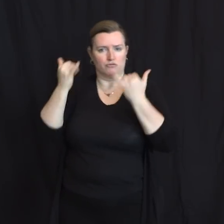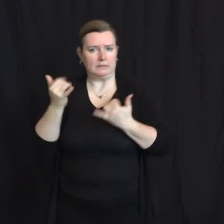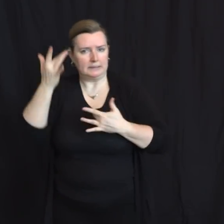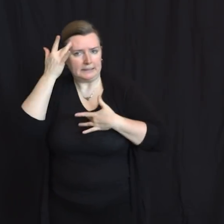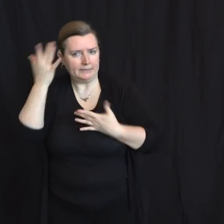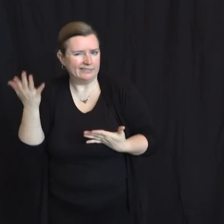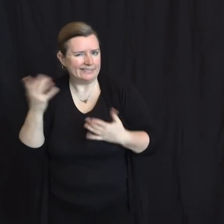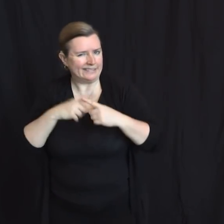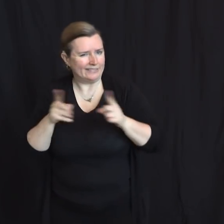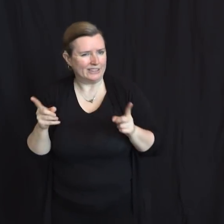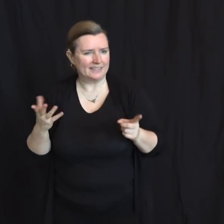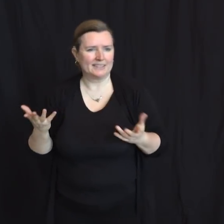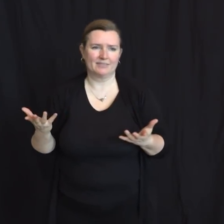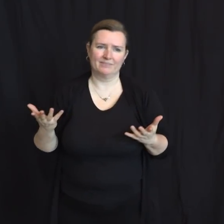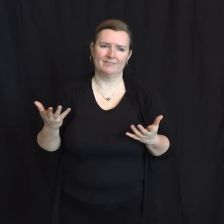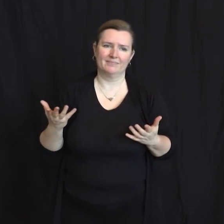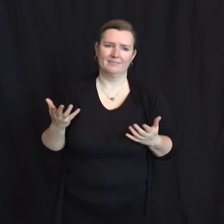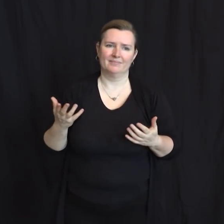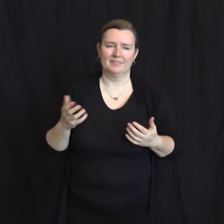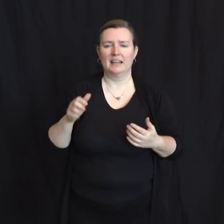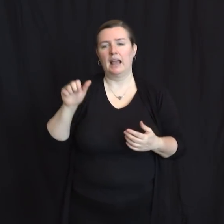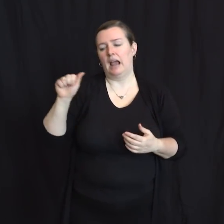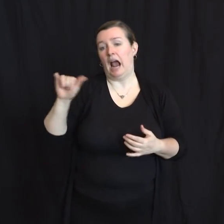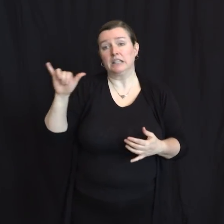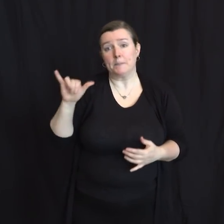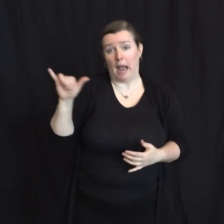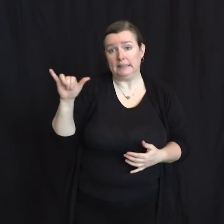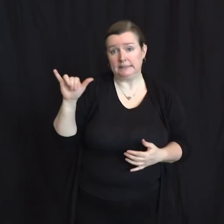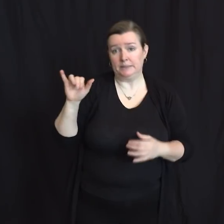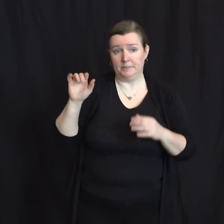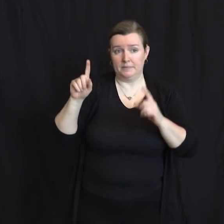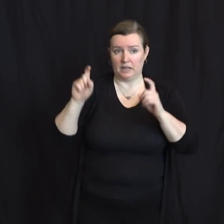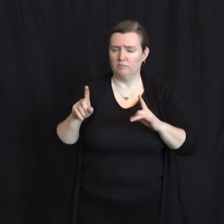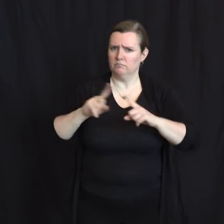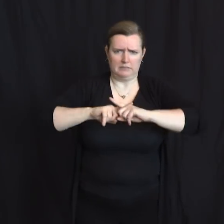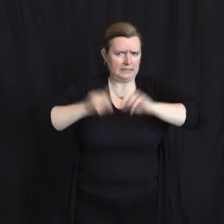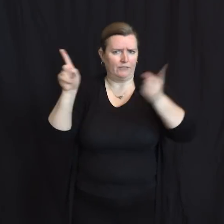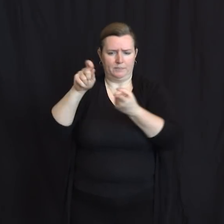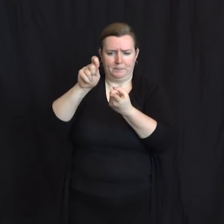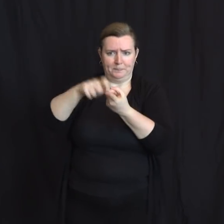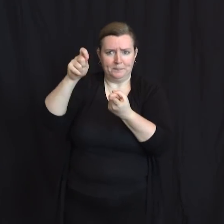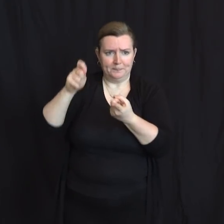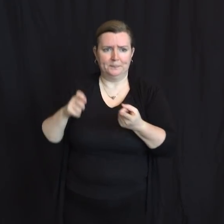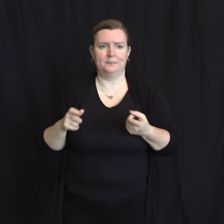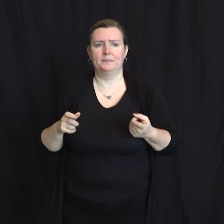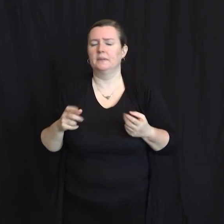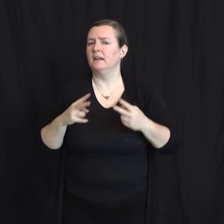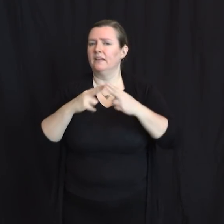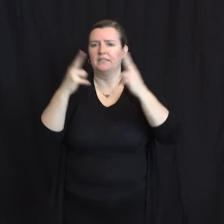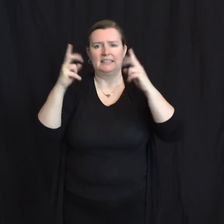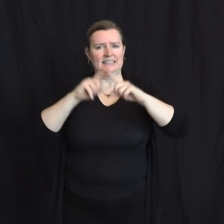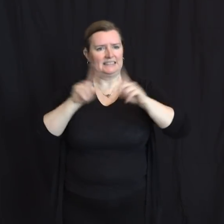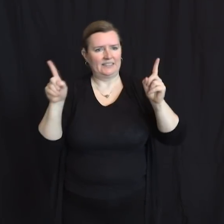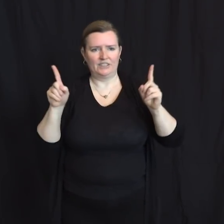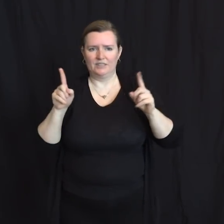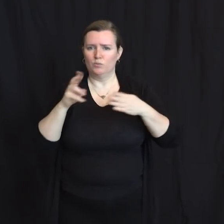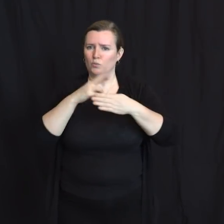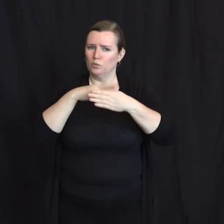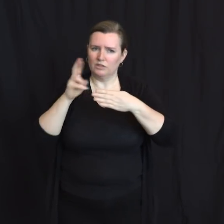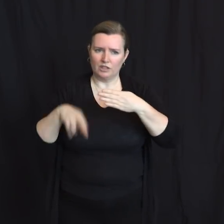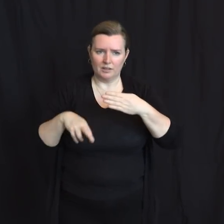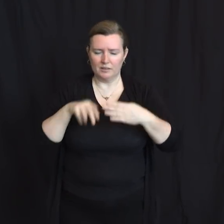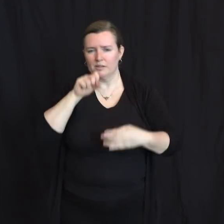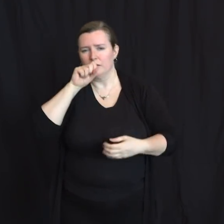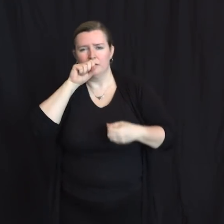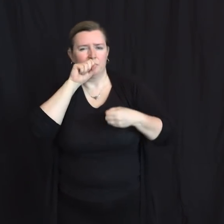too. Antibody test will give a totally different kind of information. So these give different kinds of information. The saliva test does look like